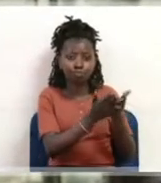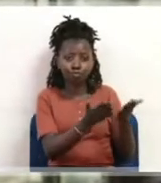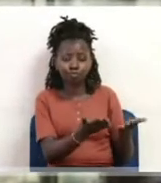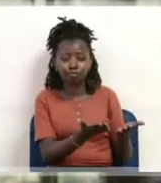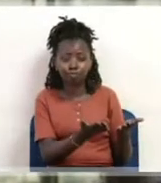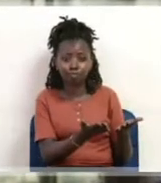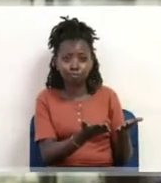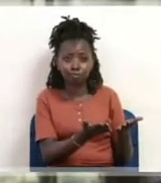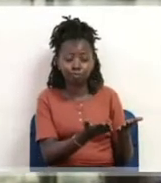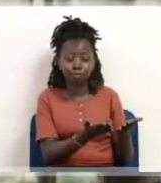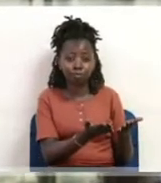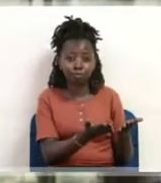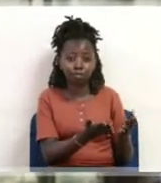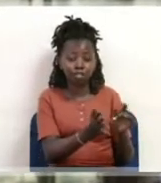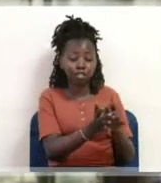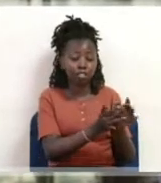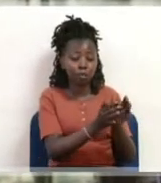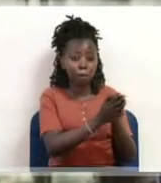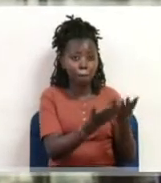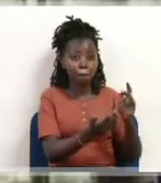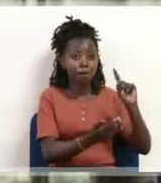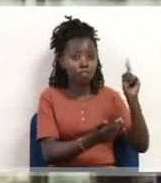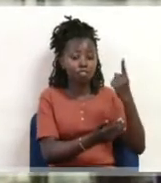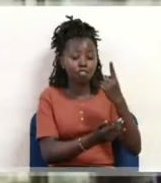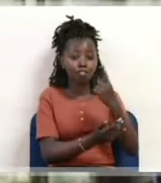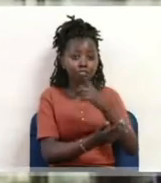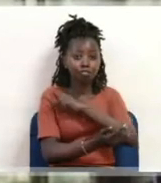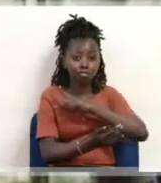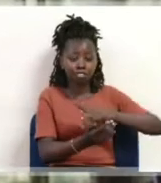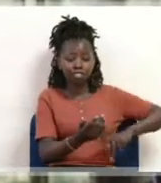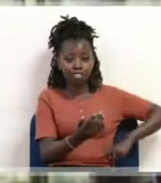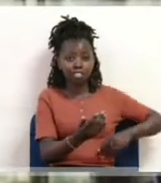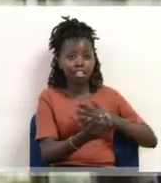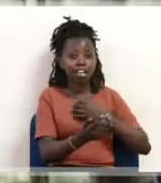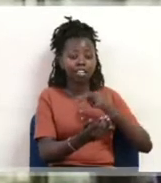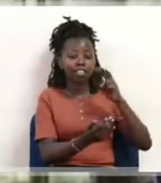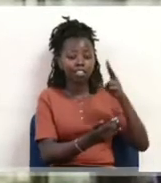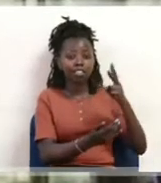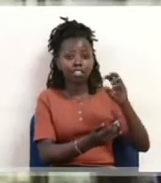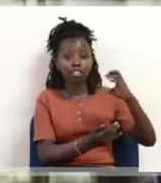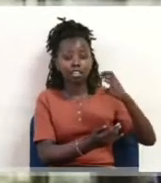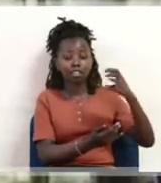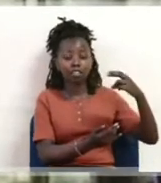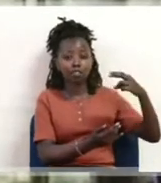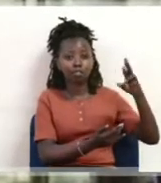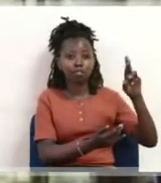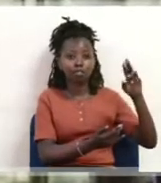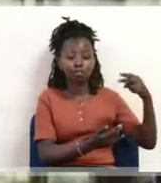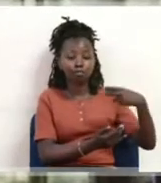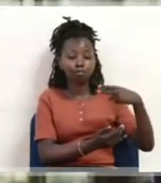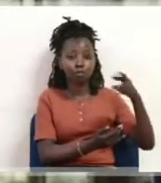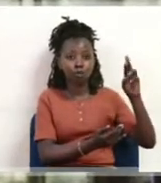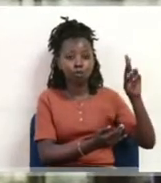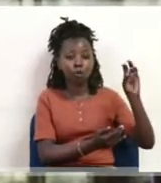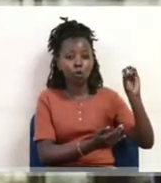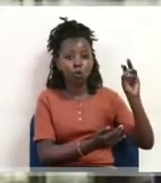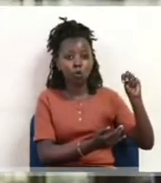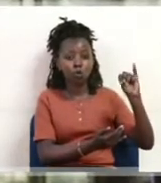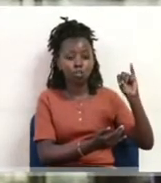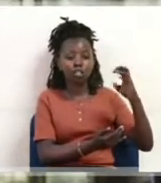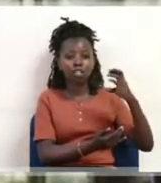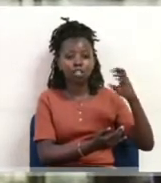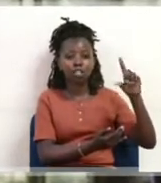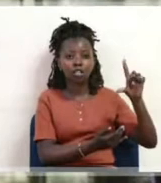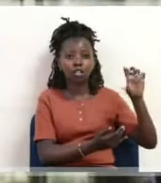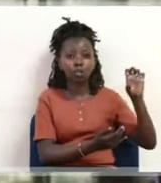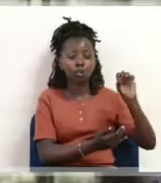the book of Kings, 1 Kings and 2 Chronicles. We'll be looking at some of those areas so that we can learn.